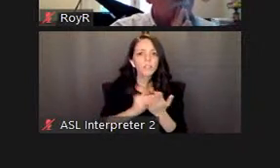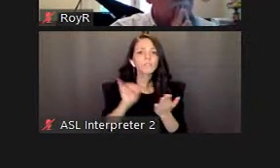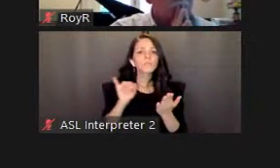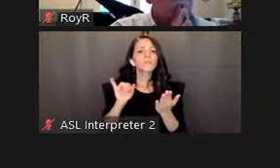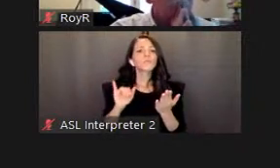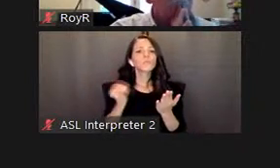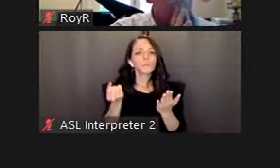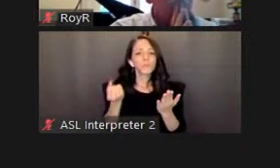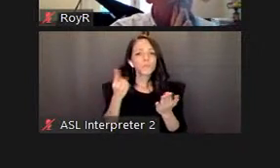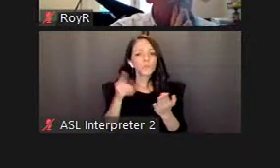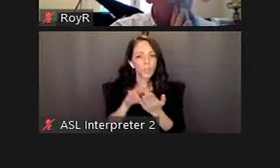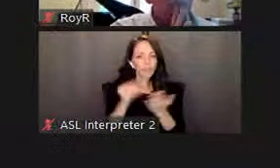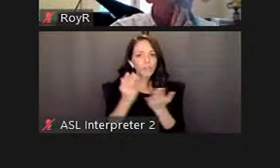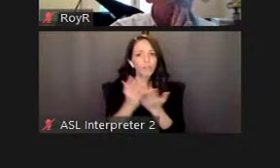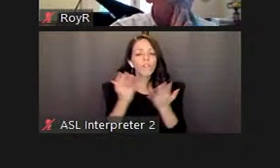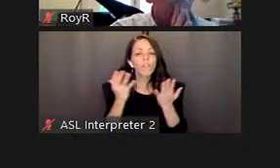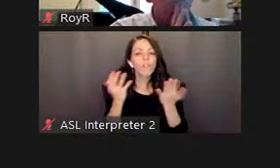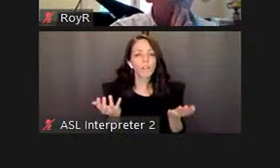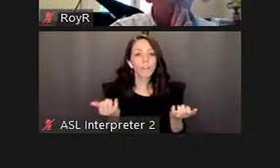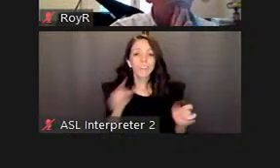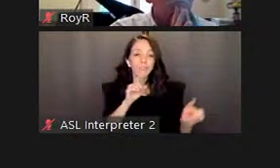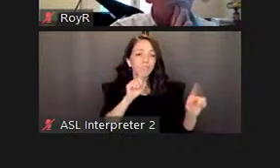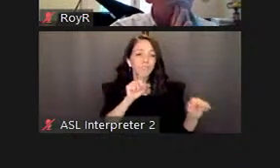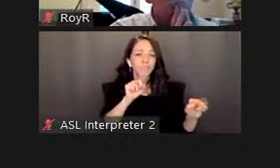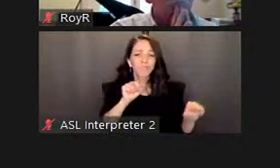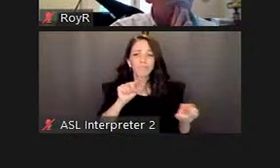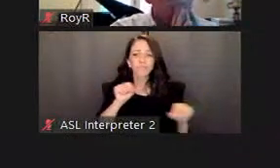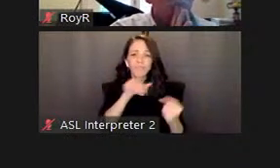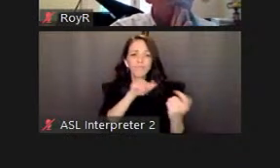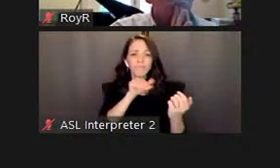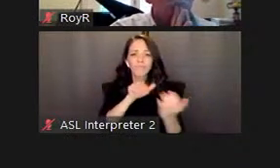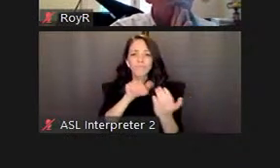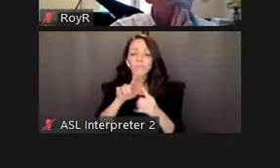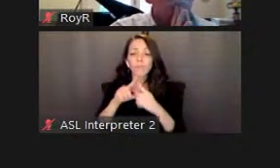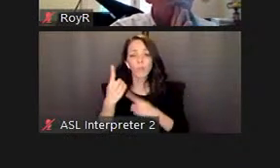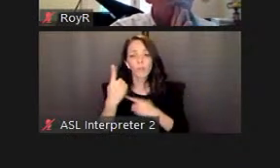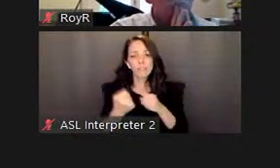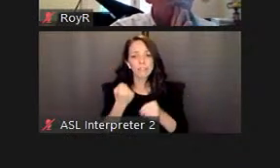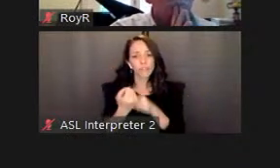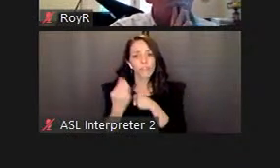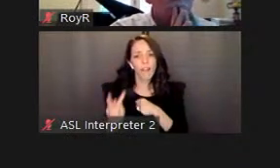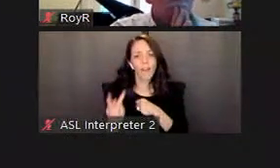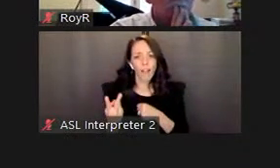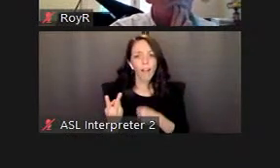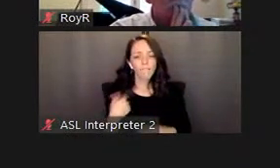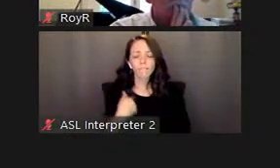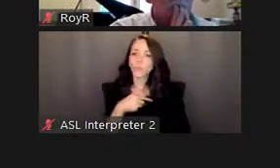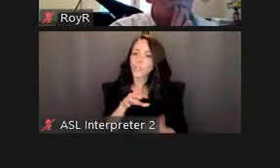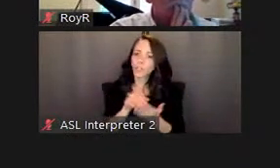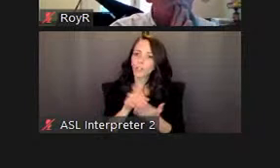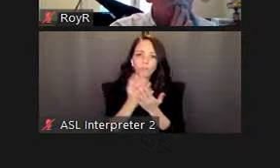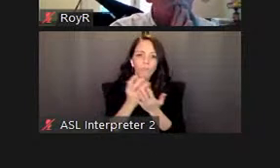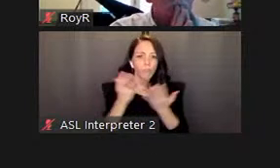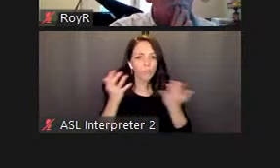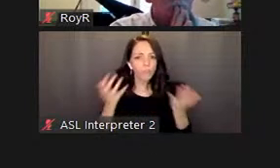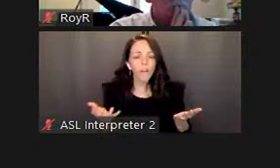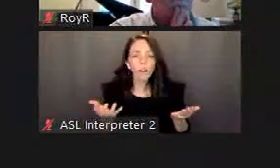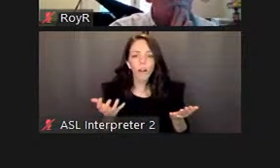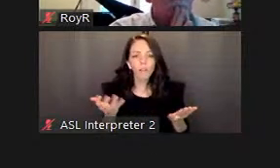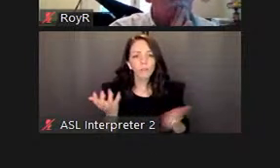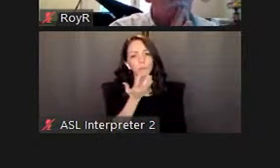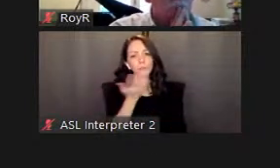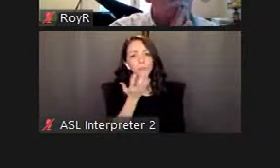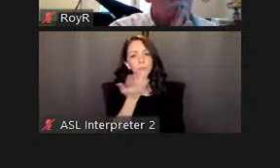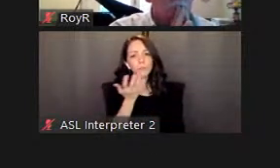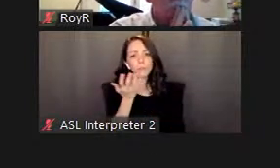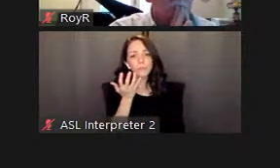date. We've been responding to the pandemic for a year and a half and continue to learn and grow. This